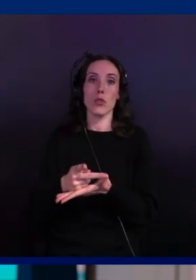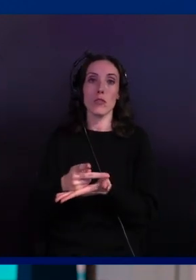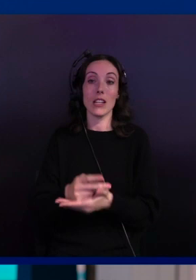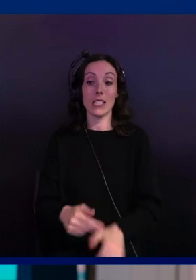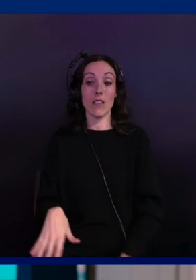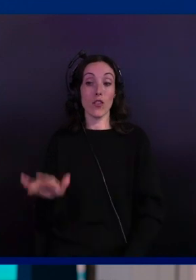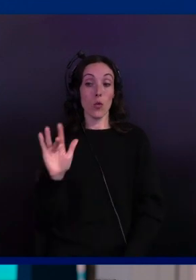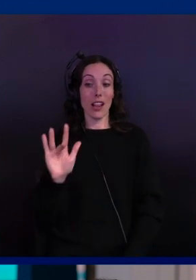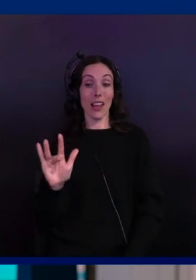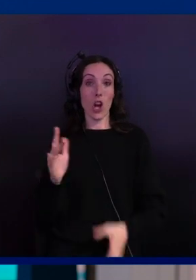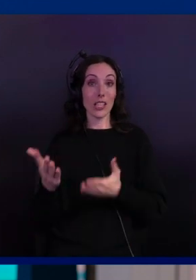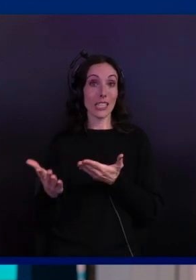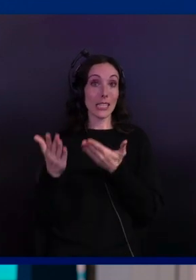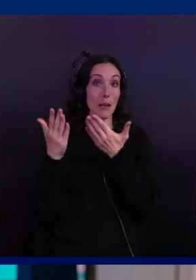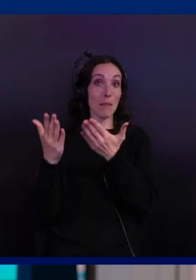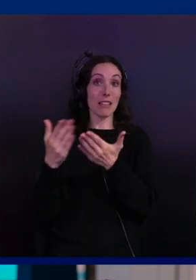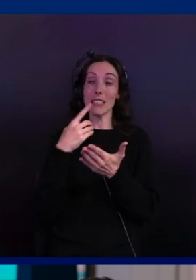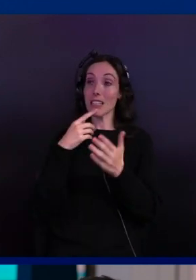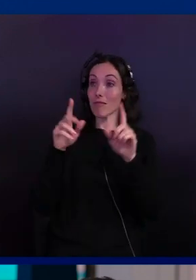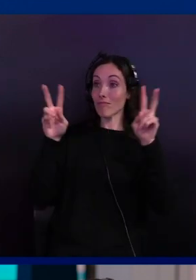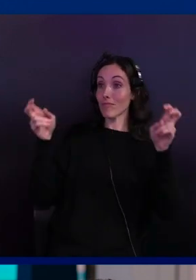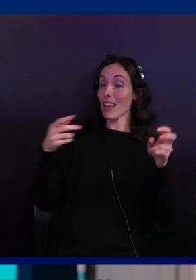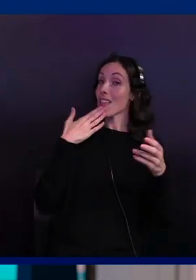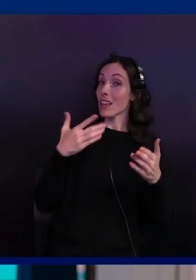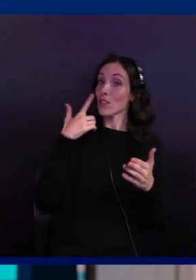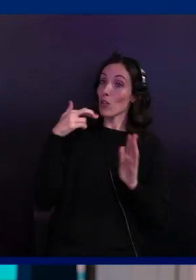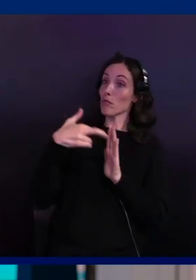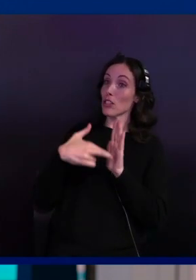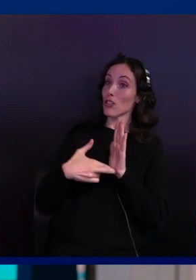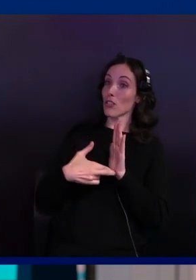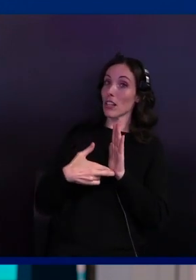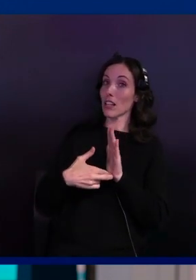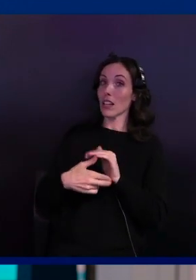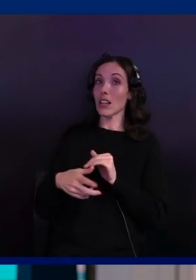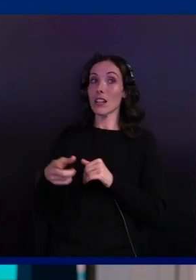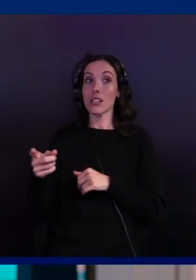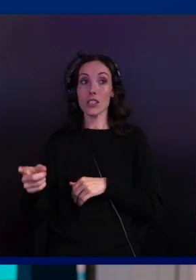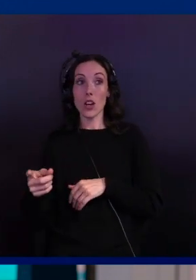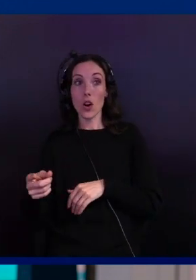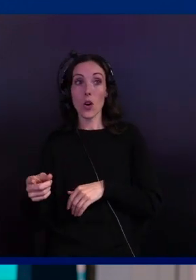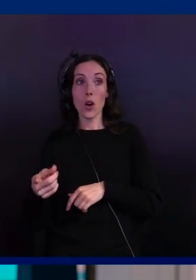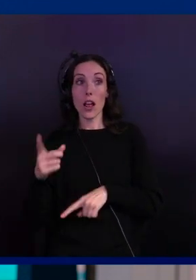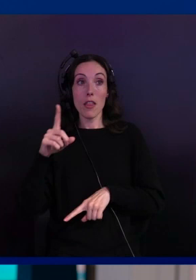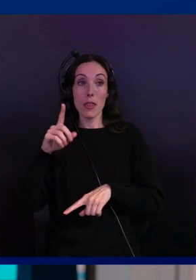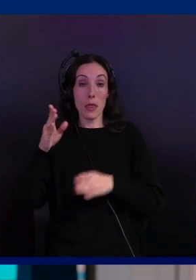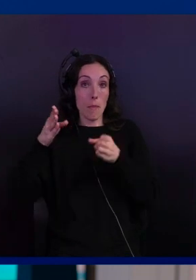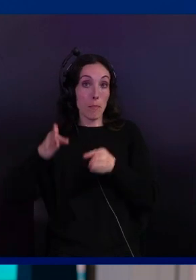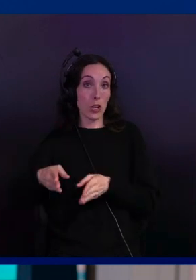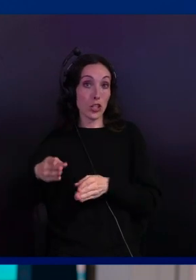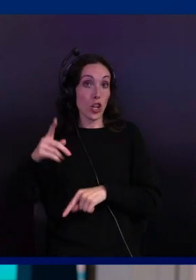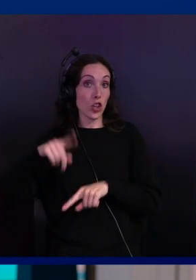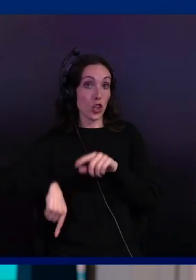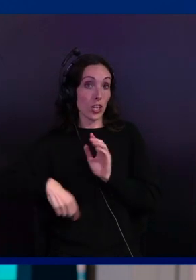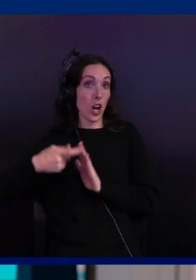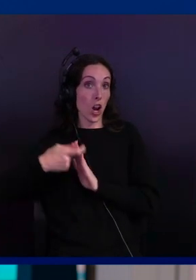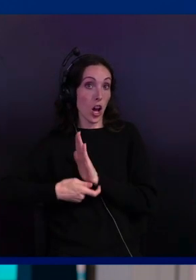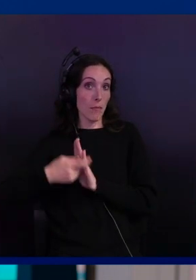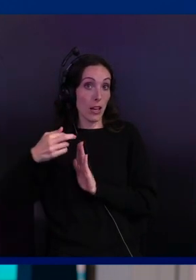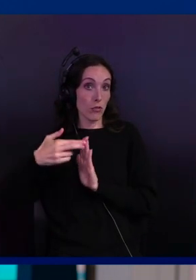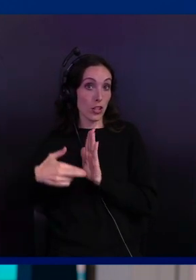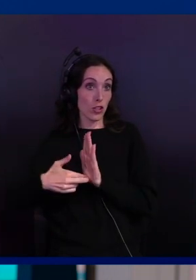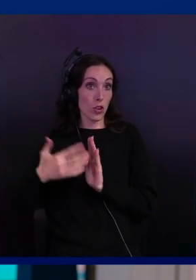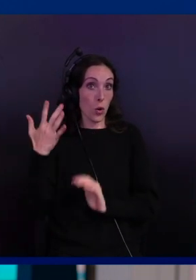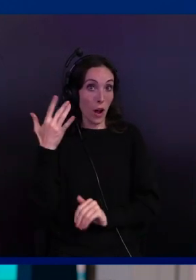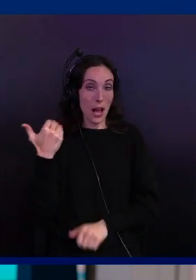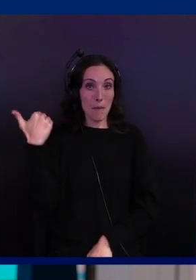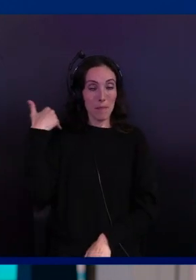now, thanks for registering. The person couldn't register automatically earlier because the risk score was between